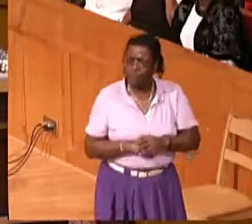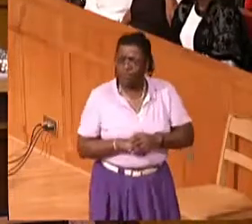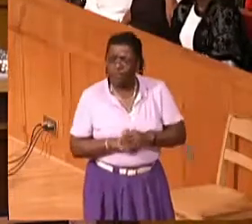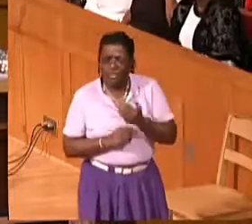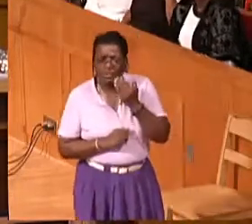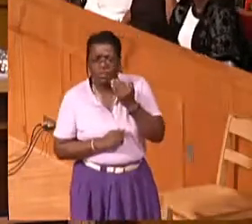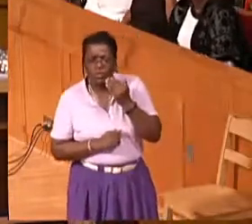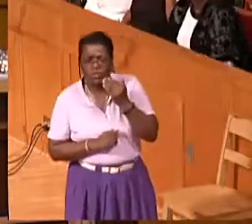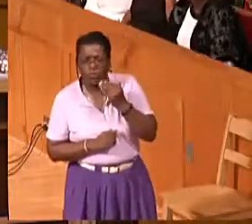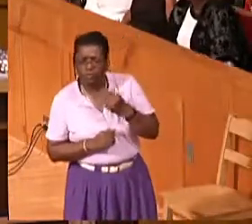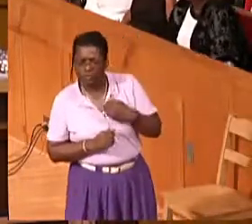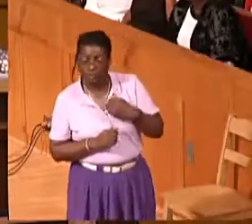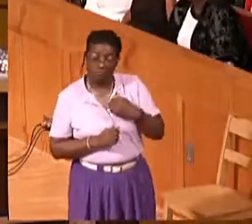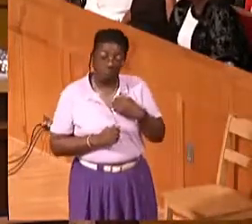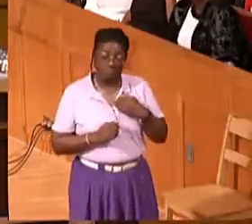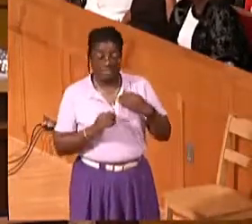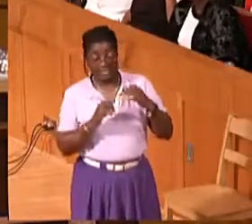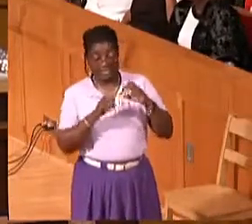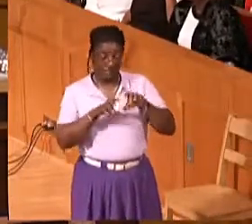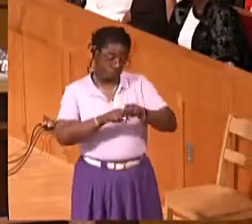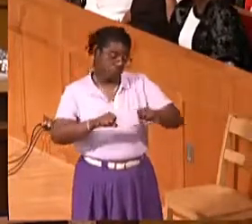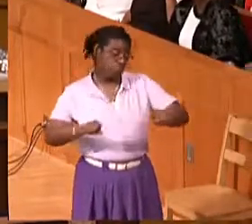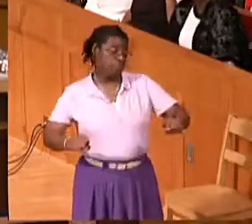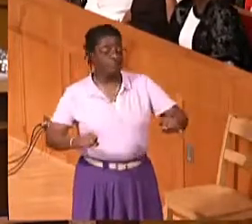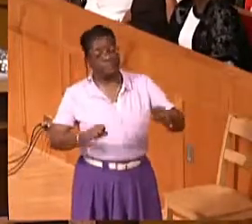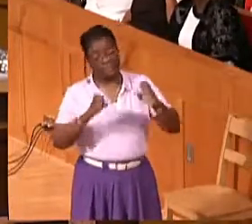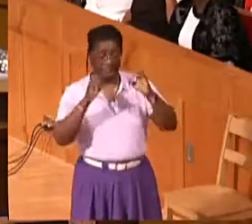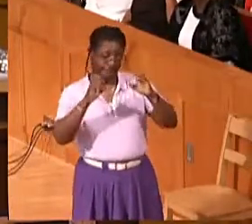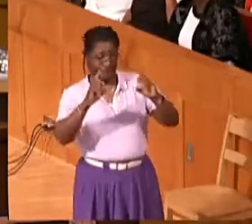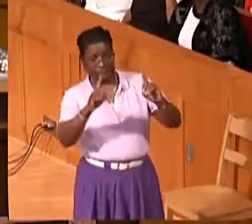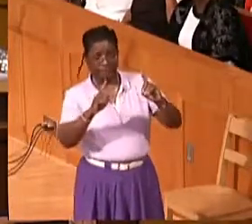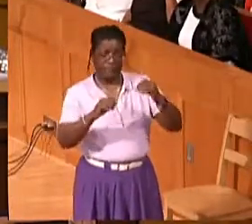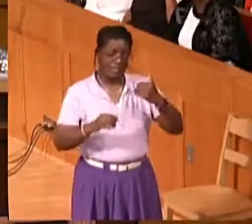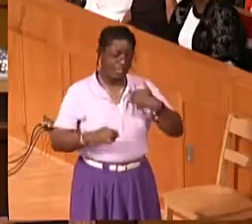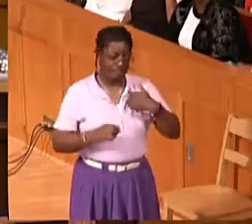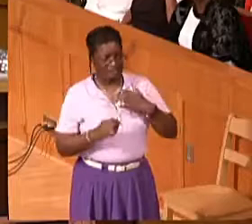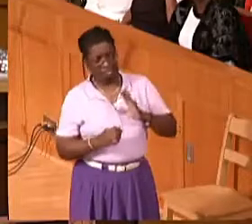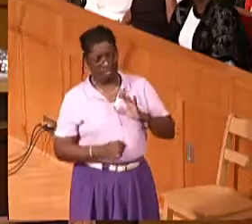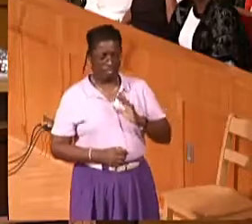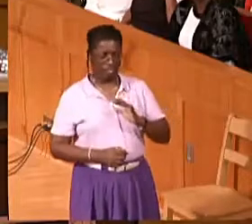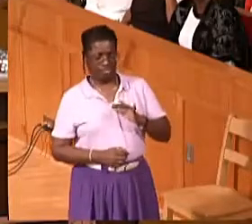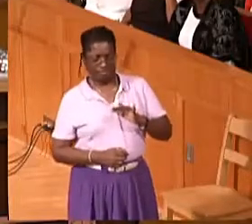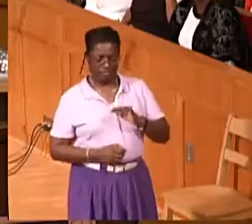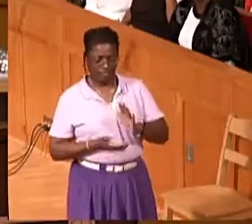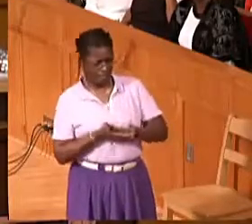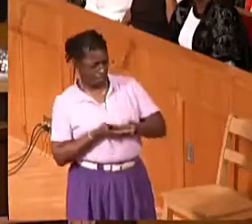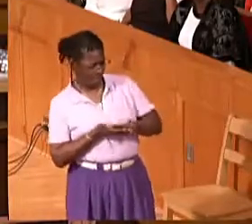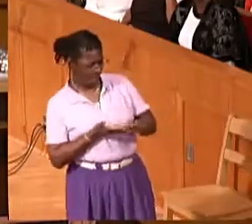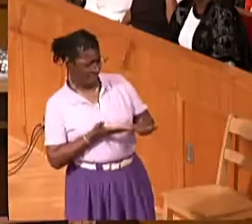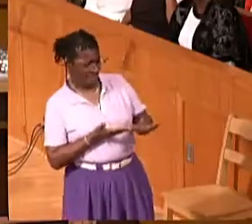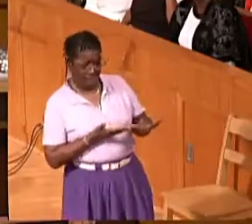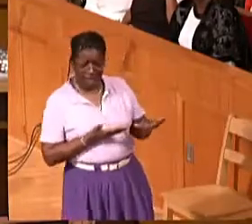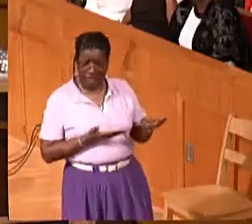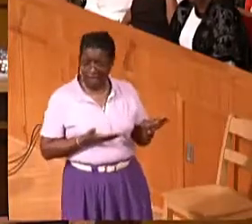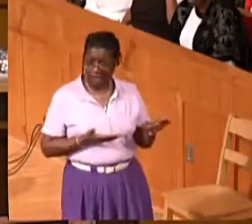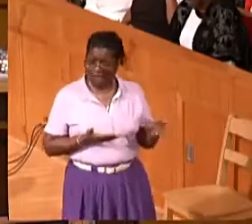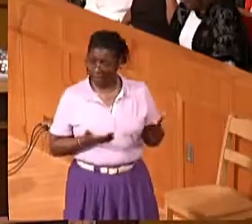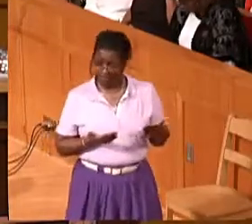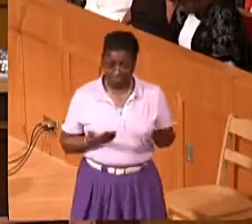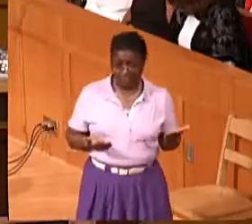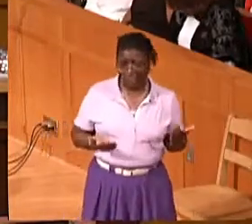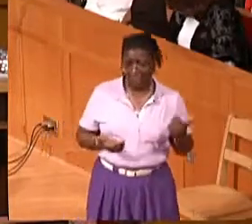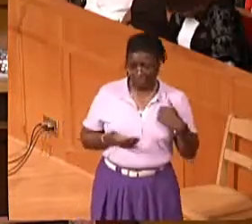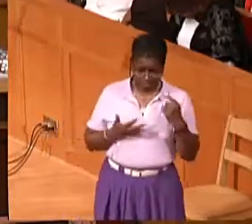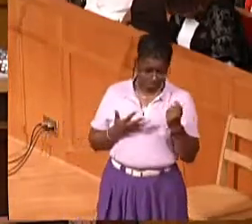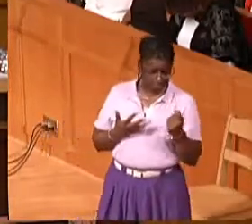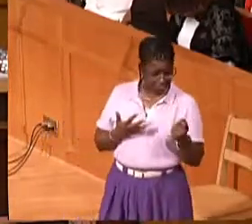know you're educated. I know you got fine things. I know you got nice accoutrements. I know you've